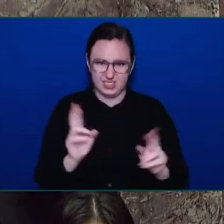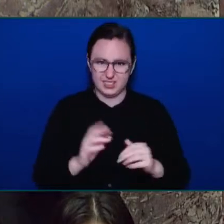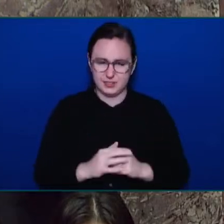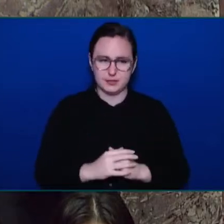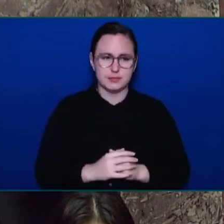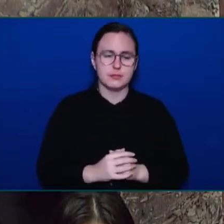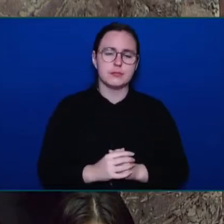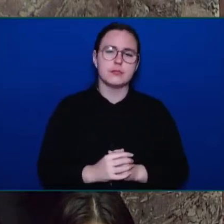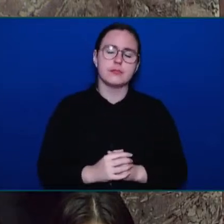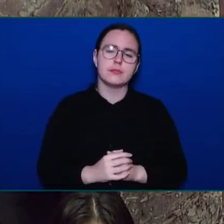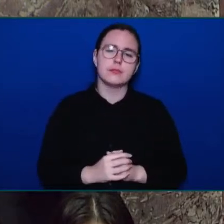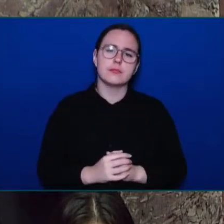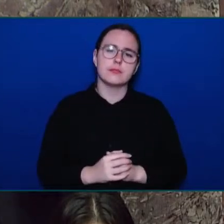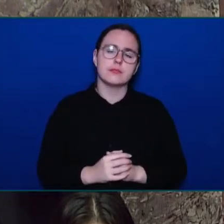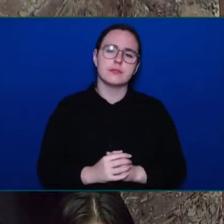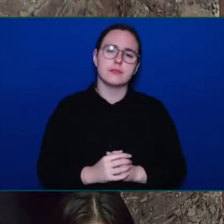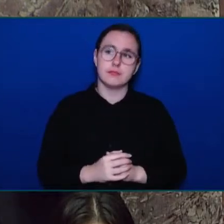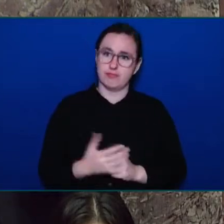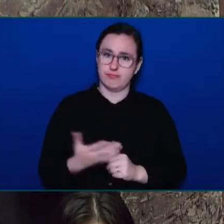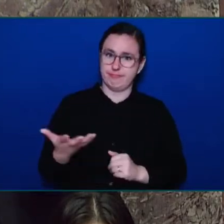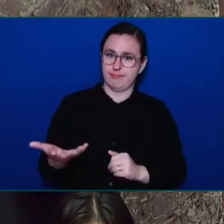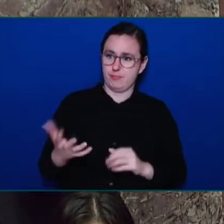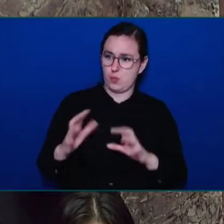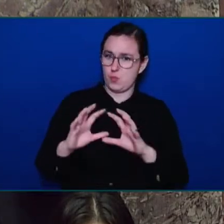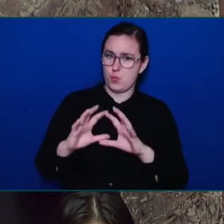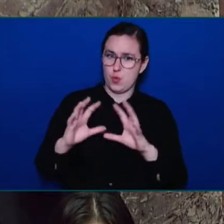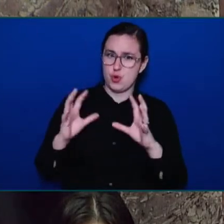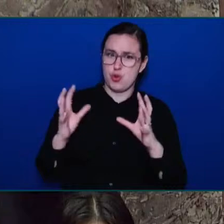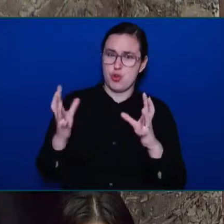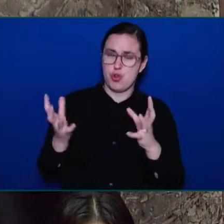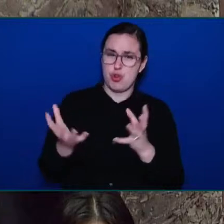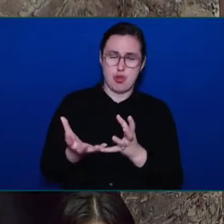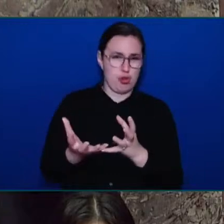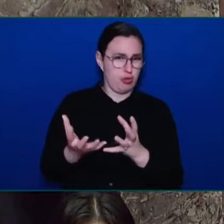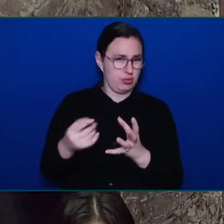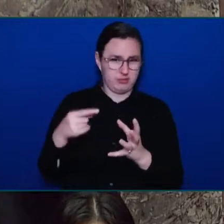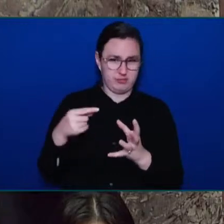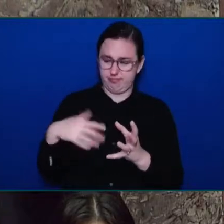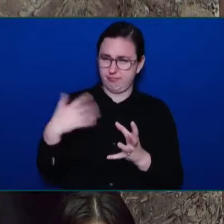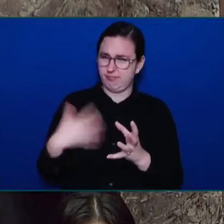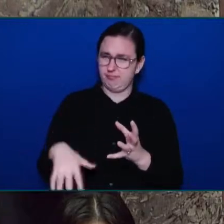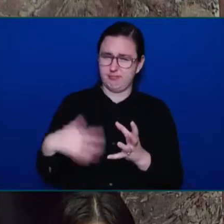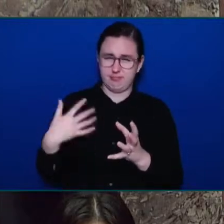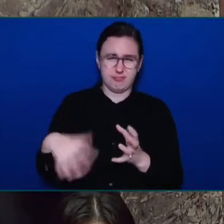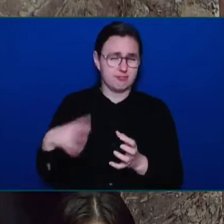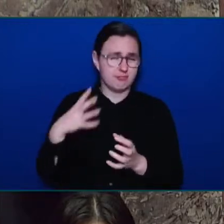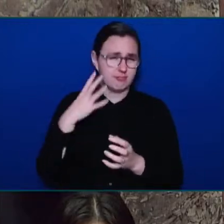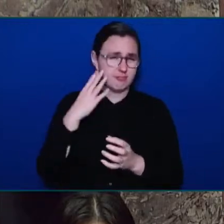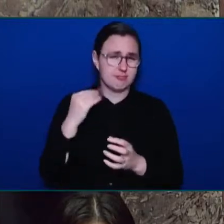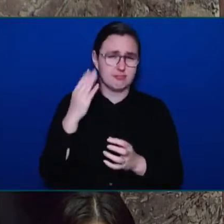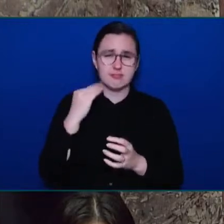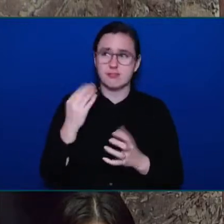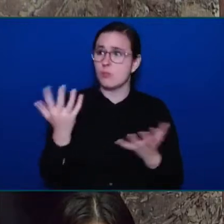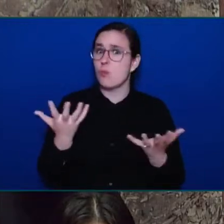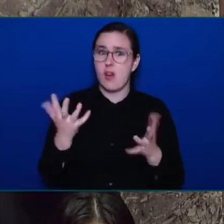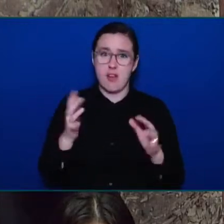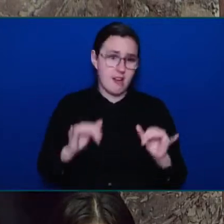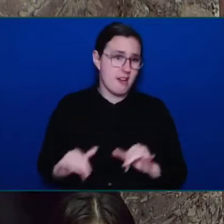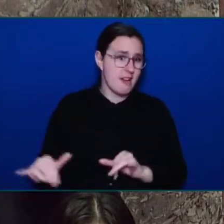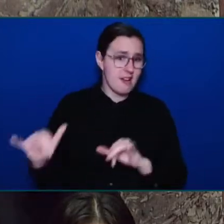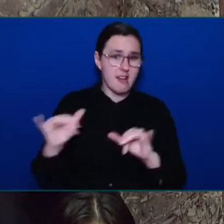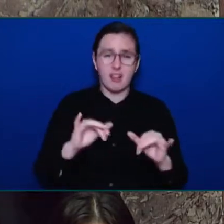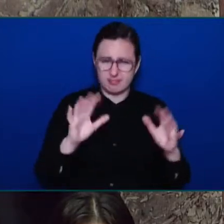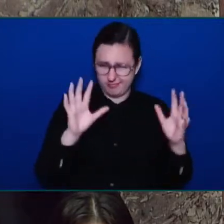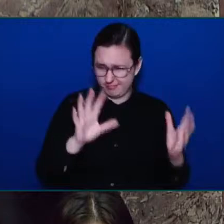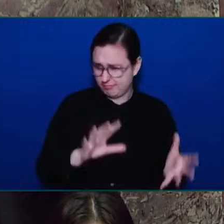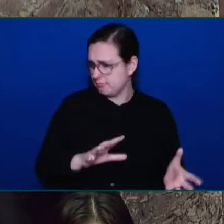that is without precedent. And British Columbia, as a province, because we came together, including, let me